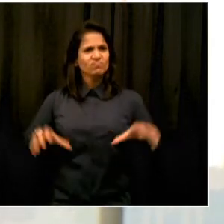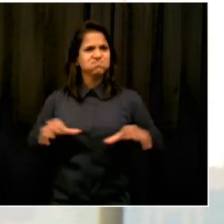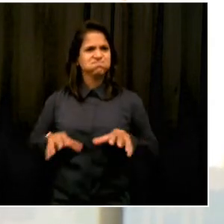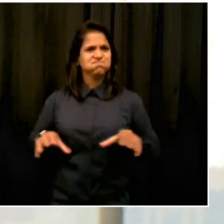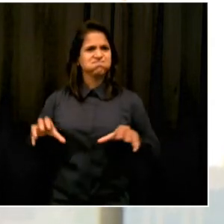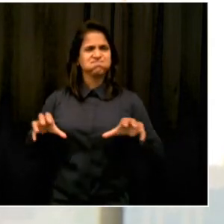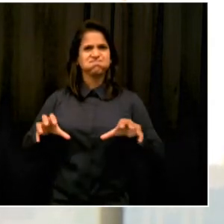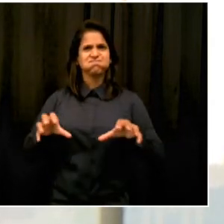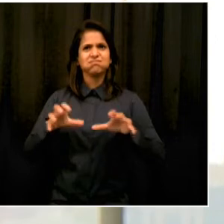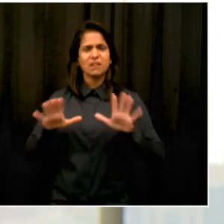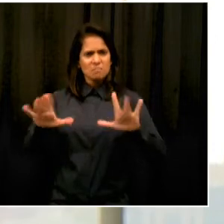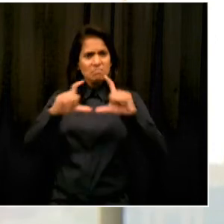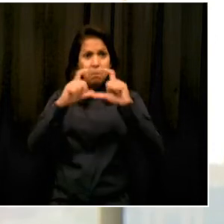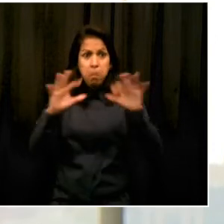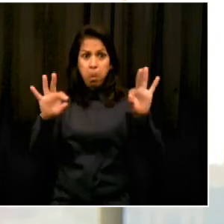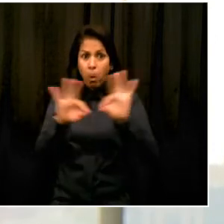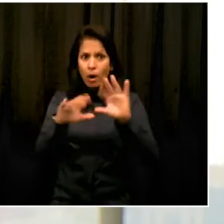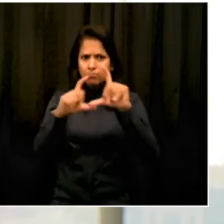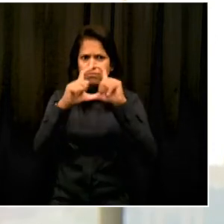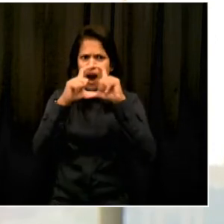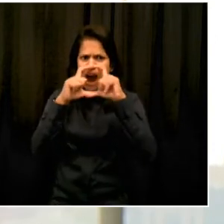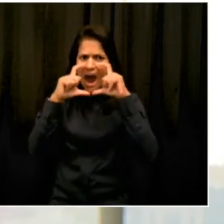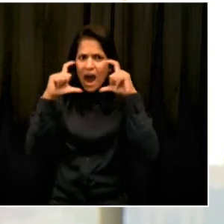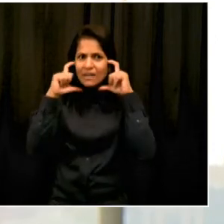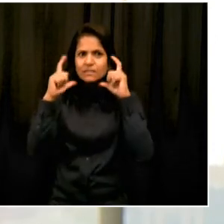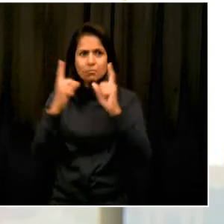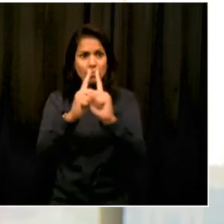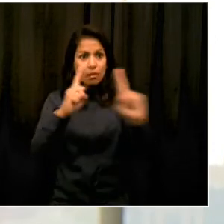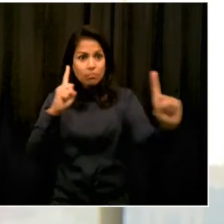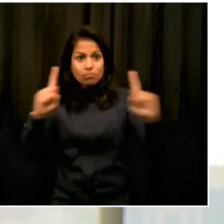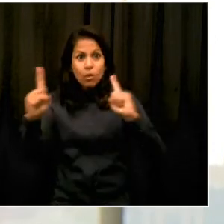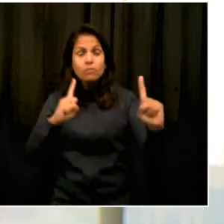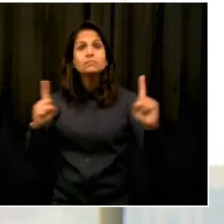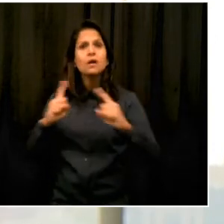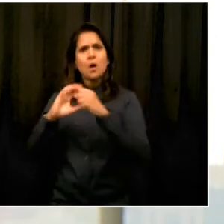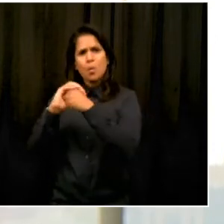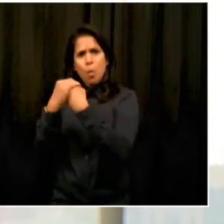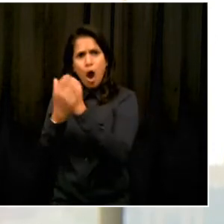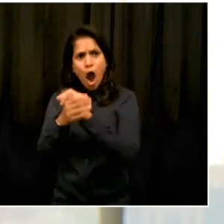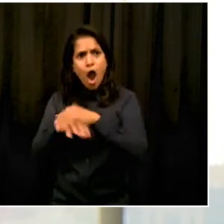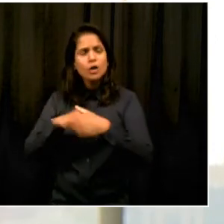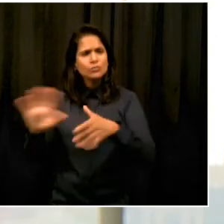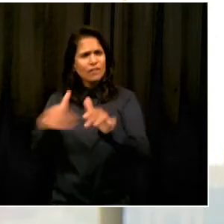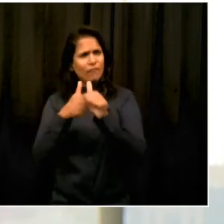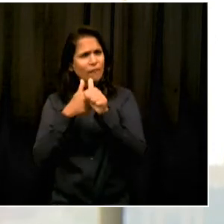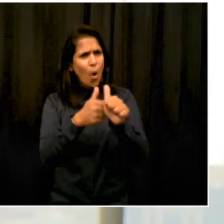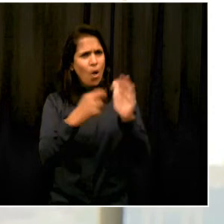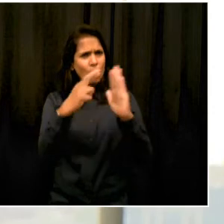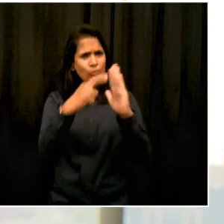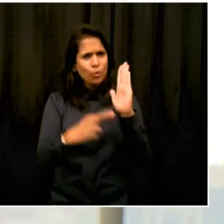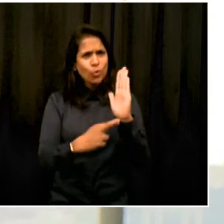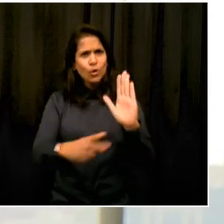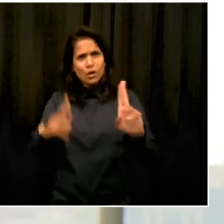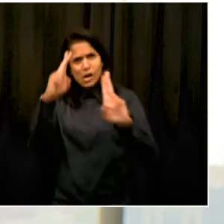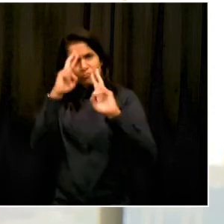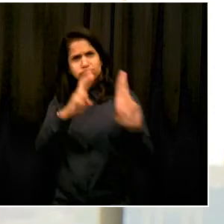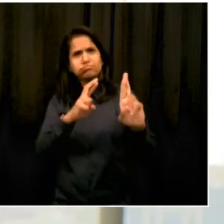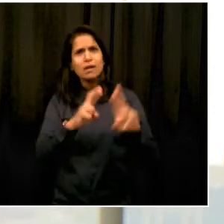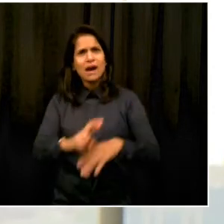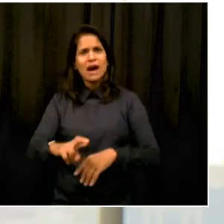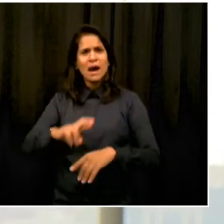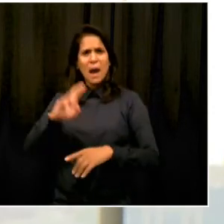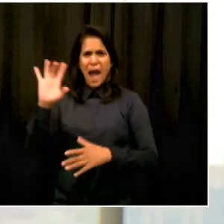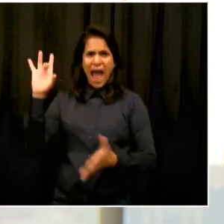practicing social distancing times 8 million people one day after another has brought us back and will